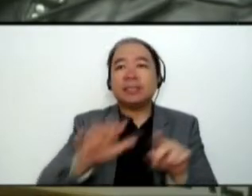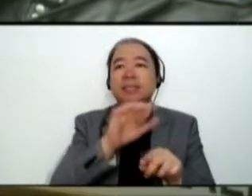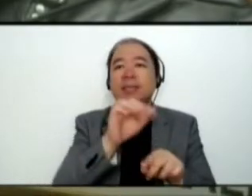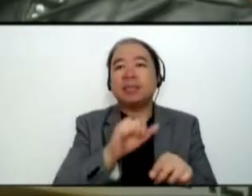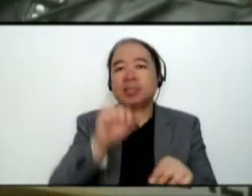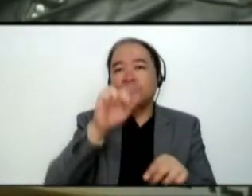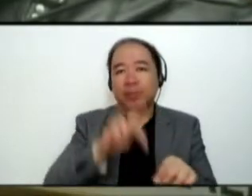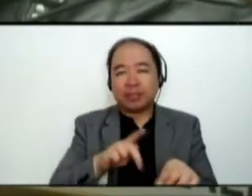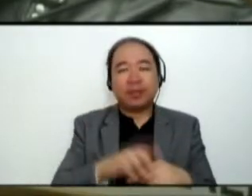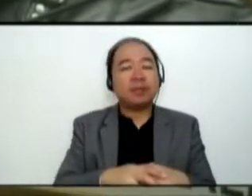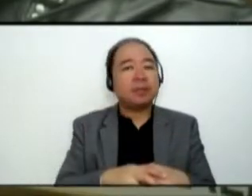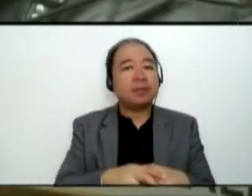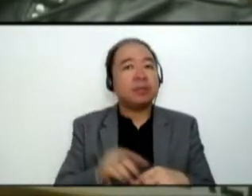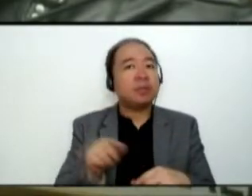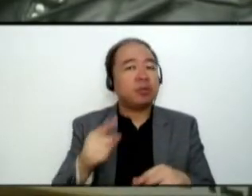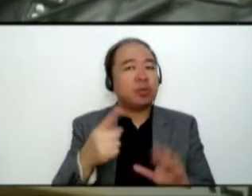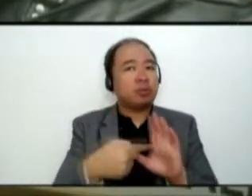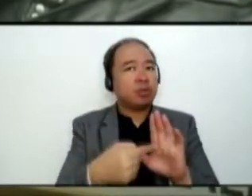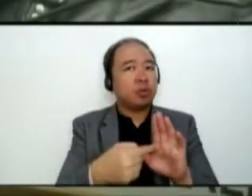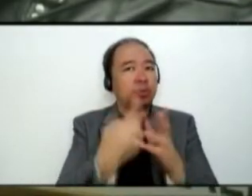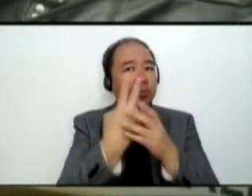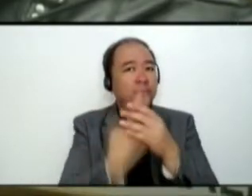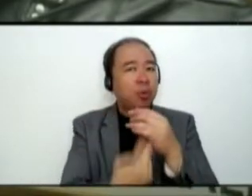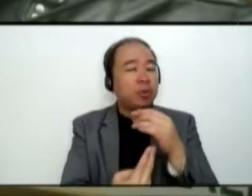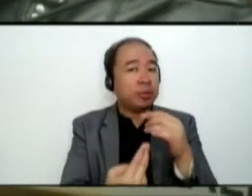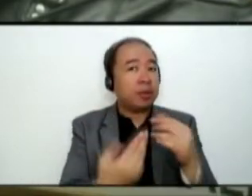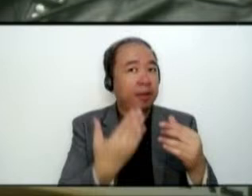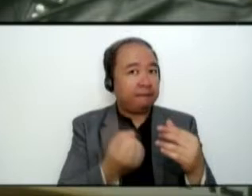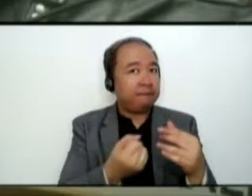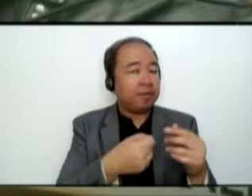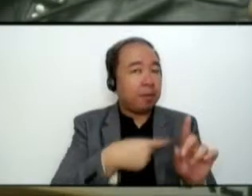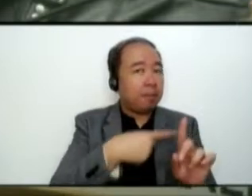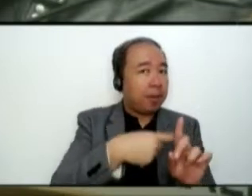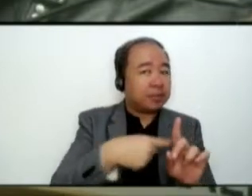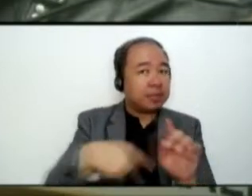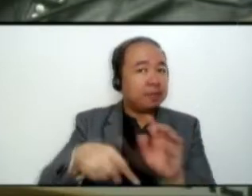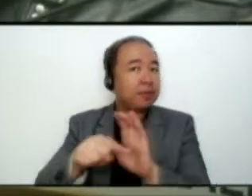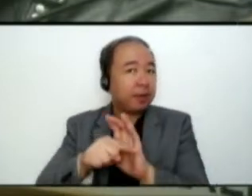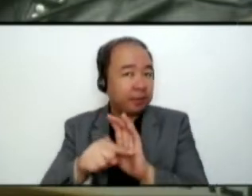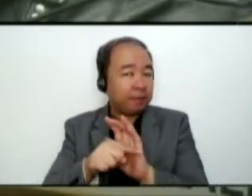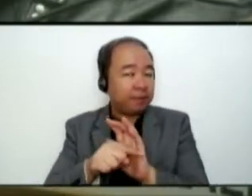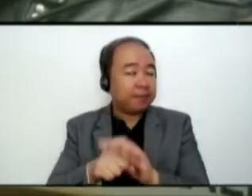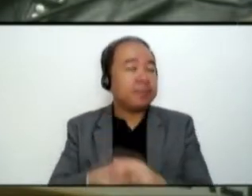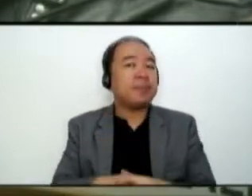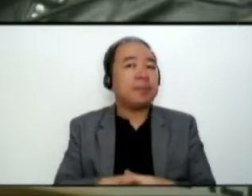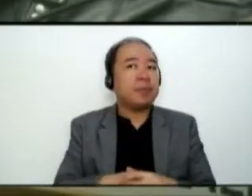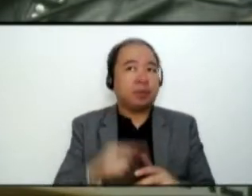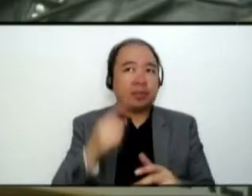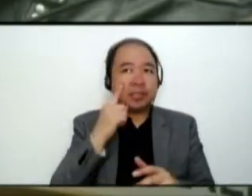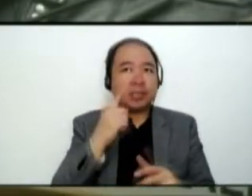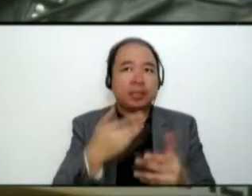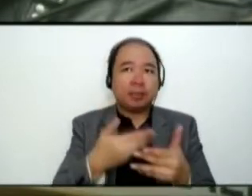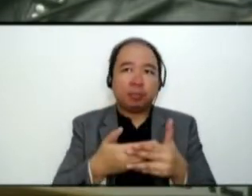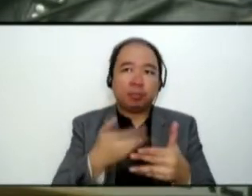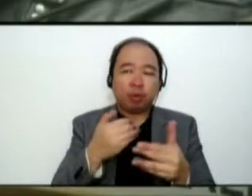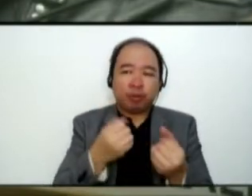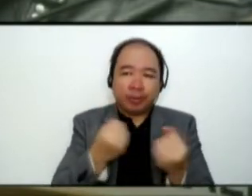this region present both opportunities and challenges, and we believe a proactive and inclusive approach is